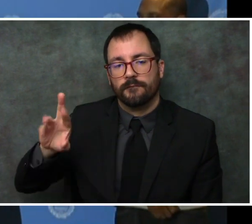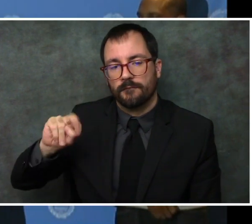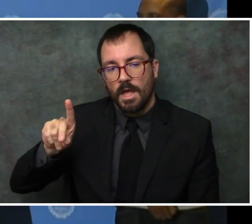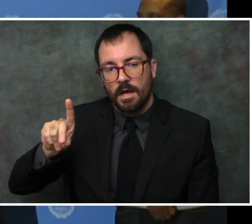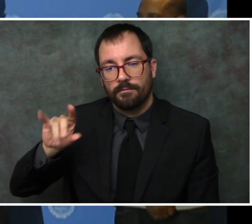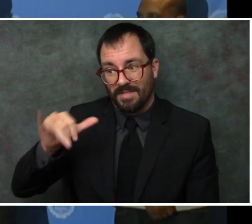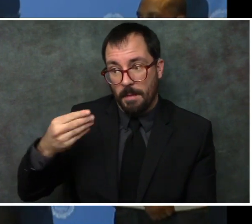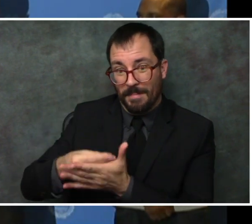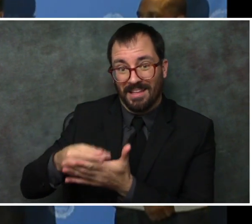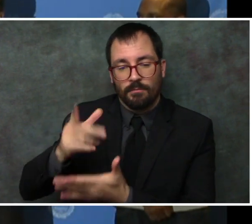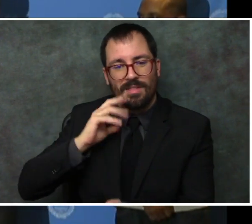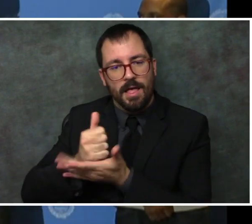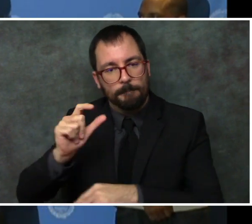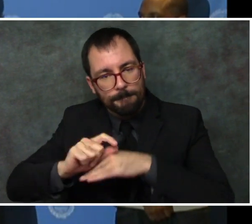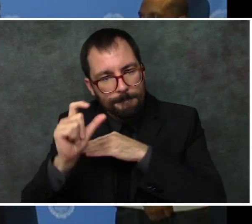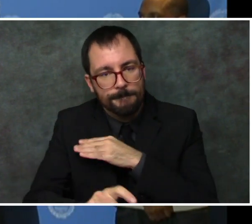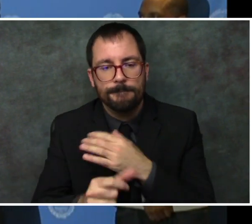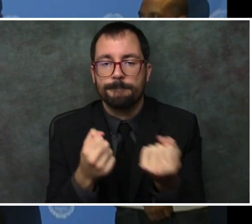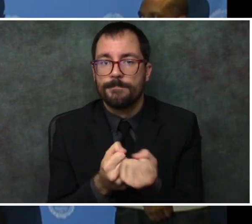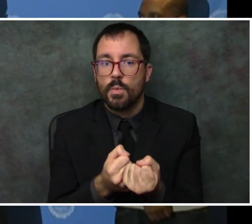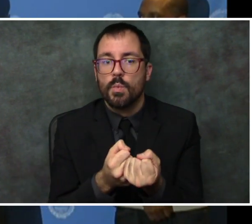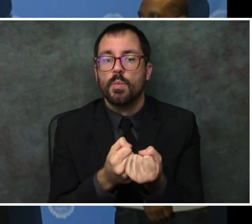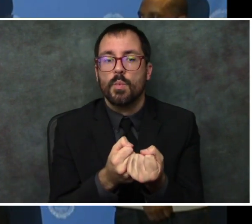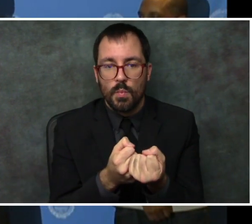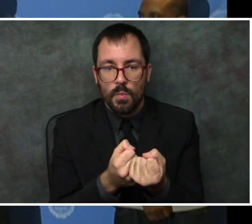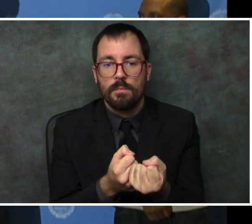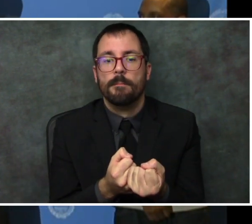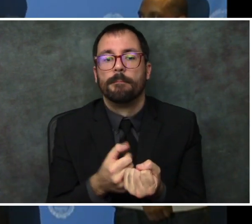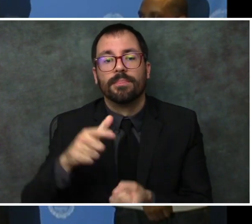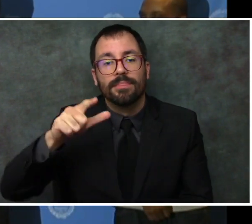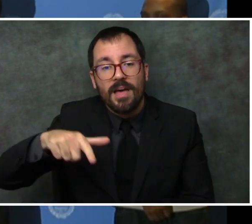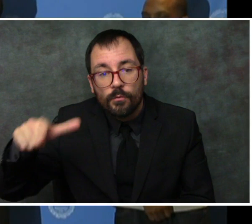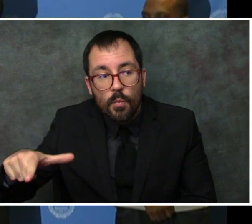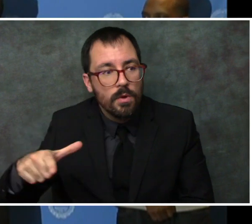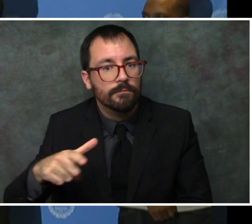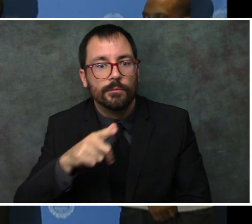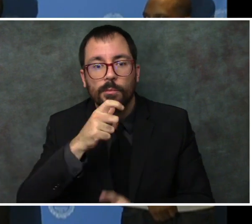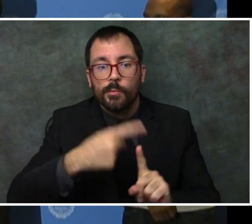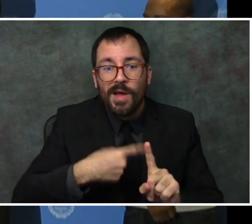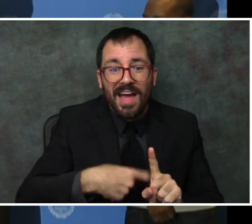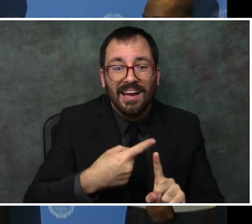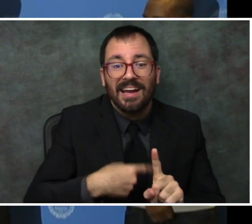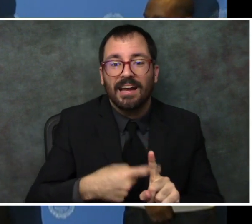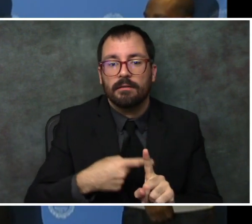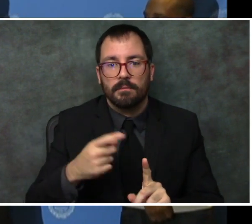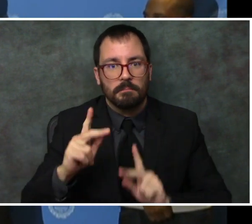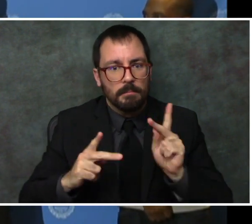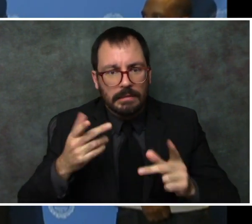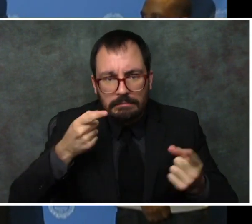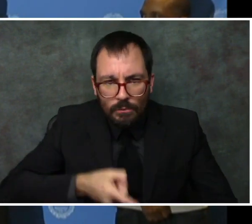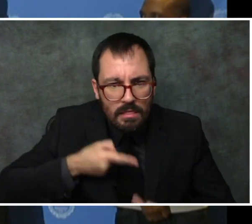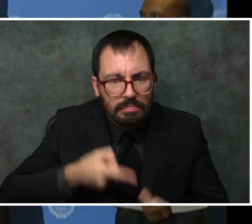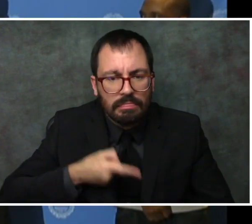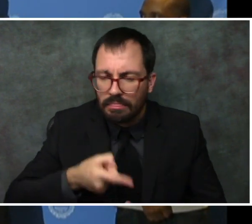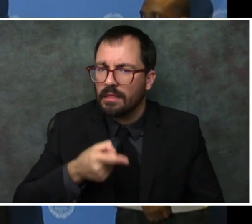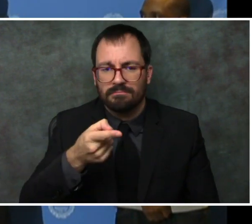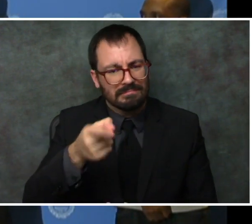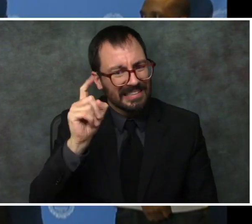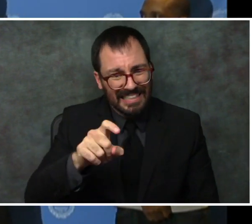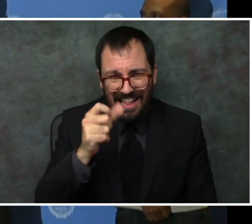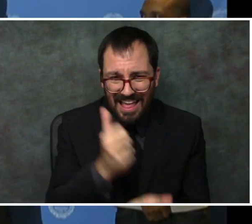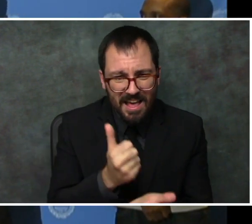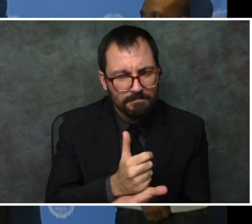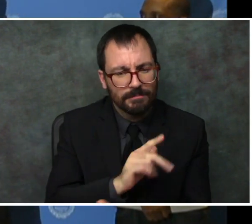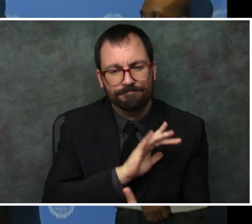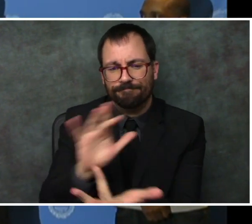look into it for their tenants. So any landlords that are struggling now, and you know your tenants are struggling, go to the City of Boston website, call